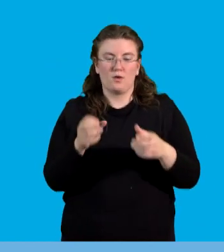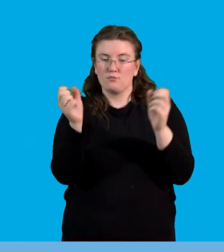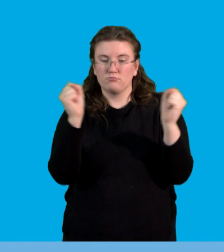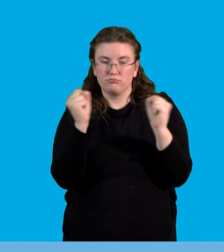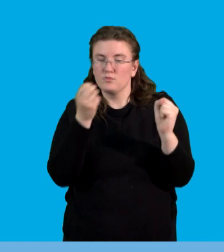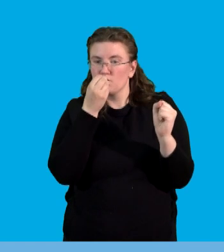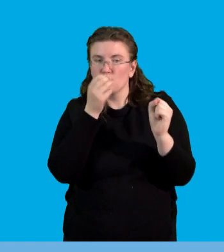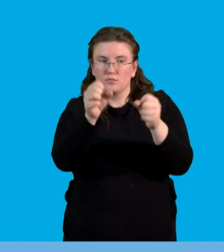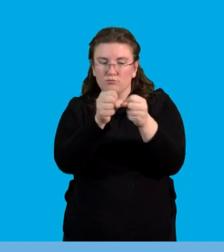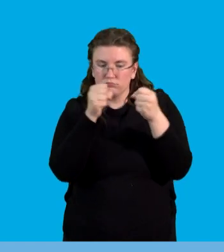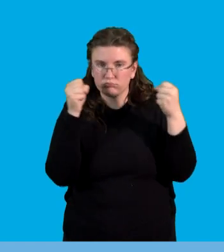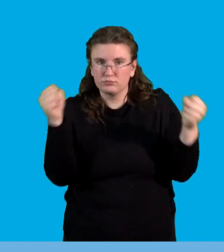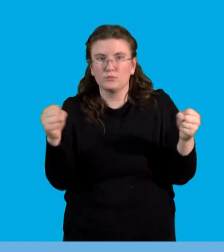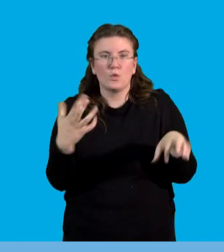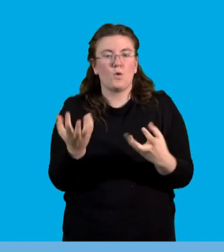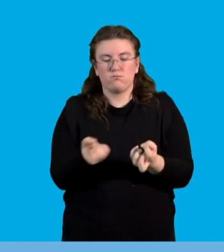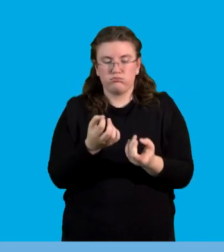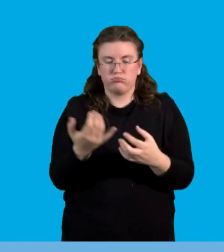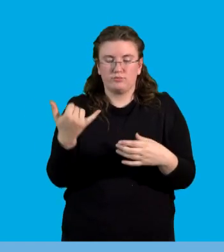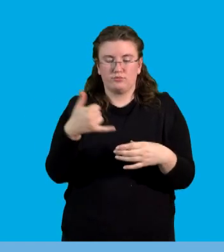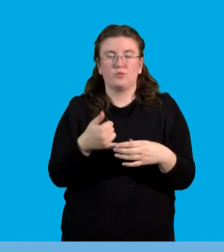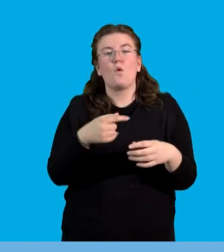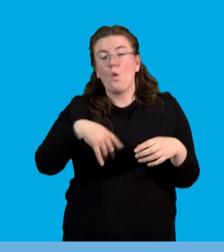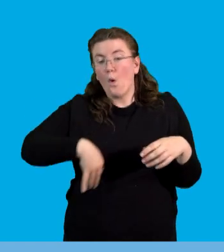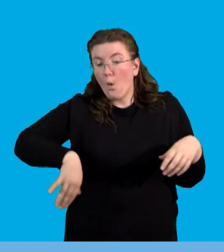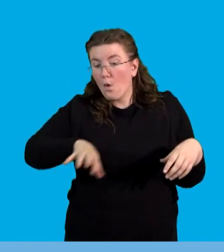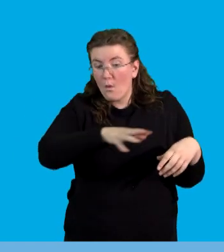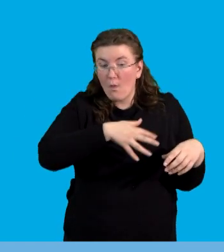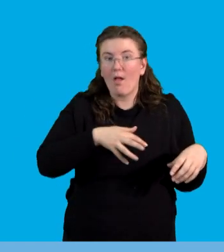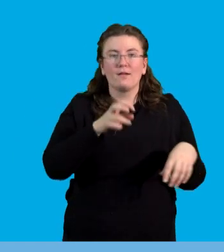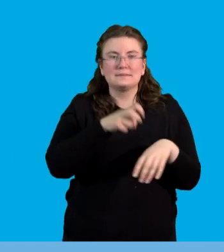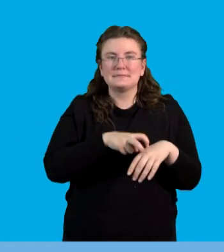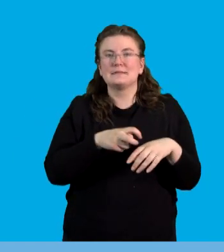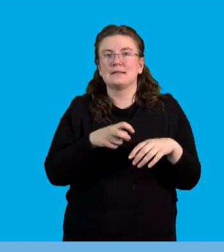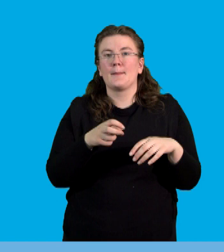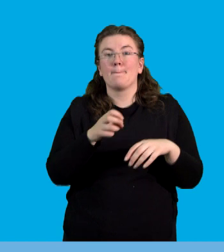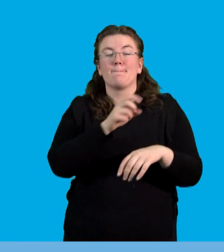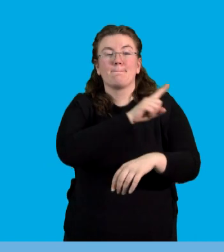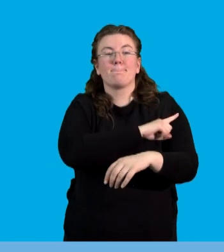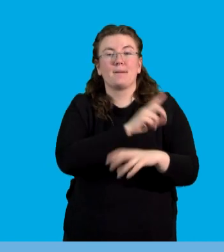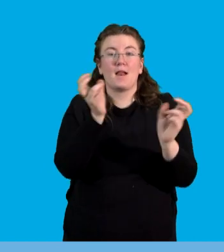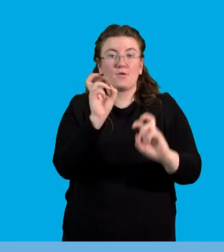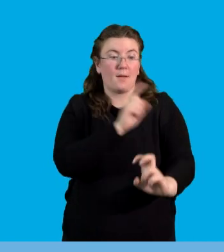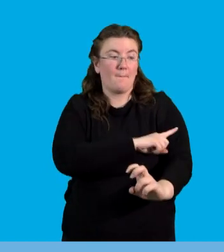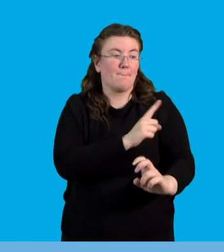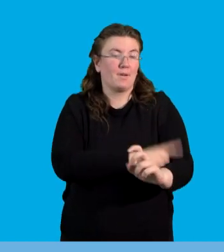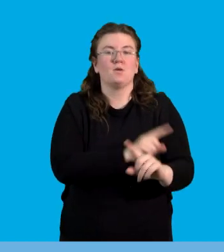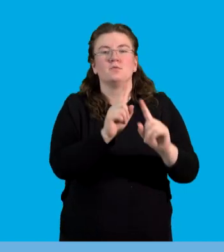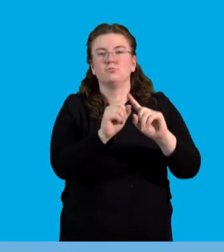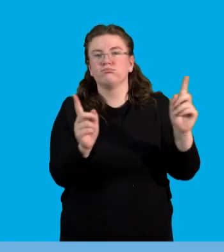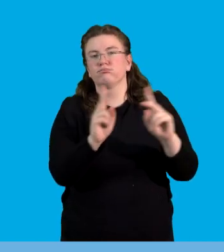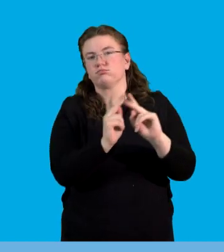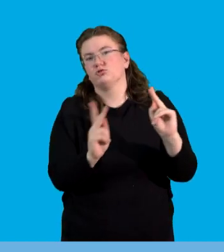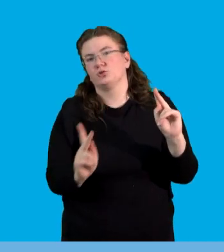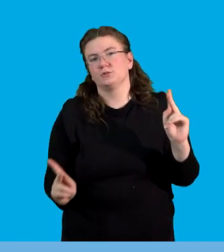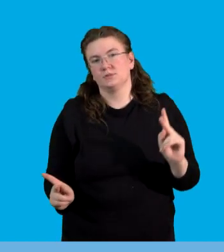fridge, as also compared to a kettle. So all of those appliances, they need different amount of electrical power for